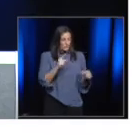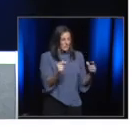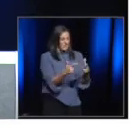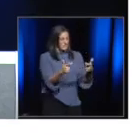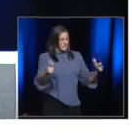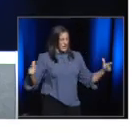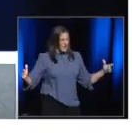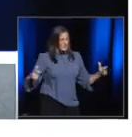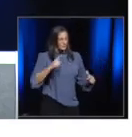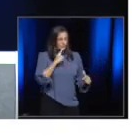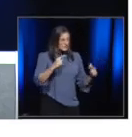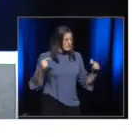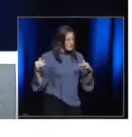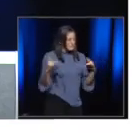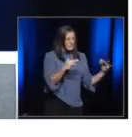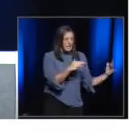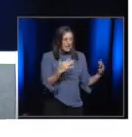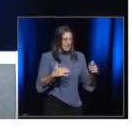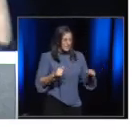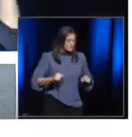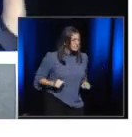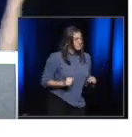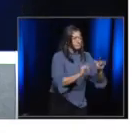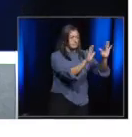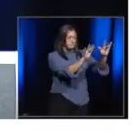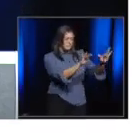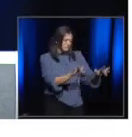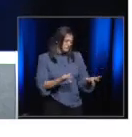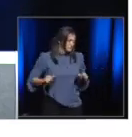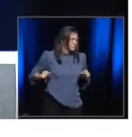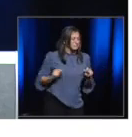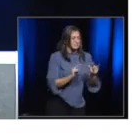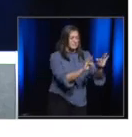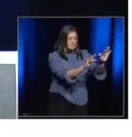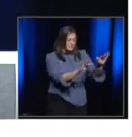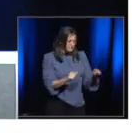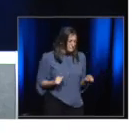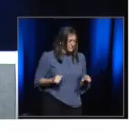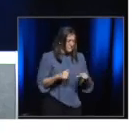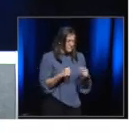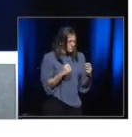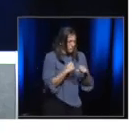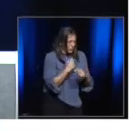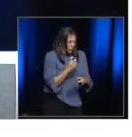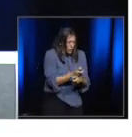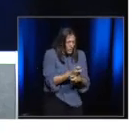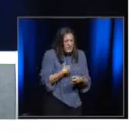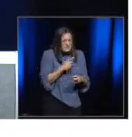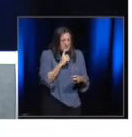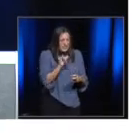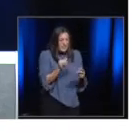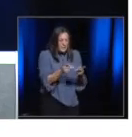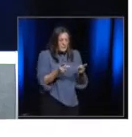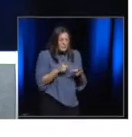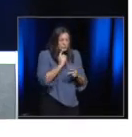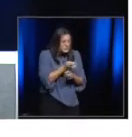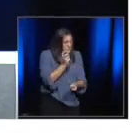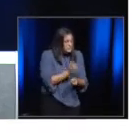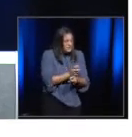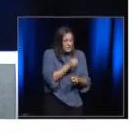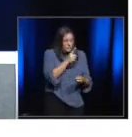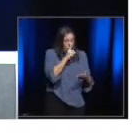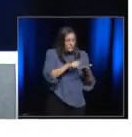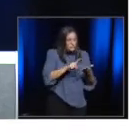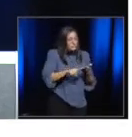harbours are rapid flowing, the Tasman Sea, it brings westerlies in, and it's such a place that it's actually very difficult to do